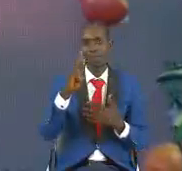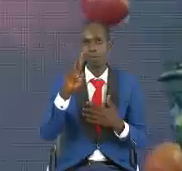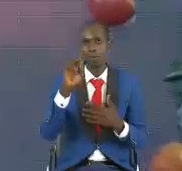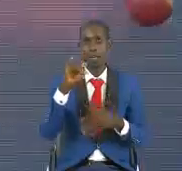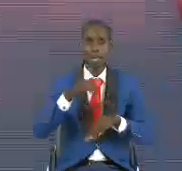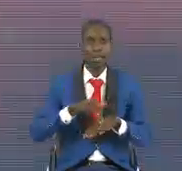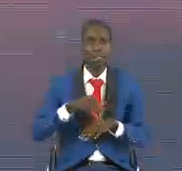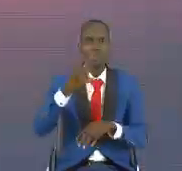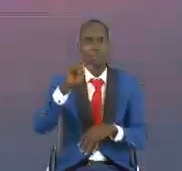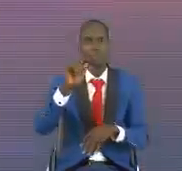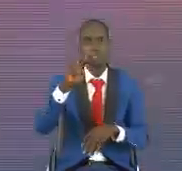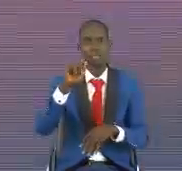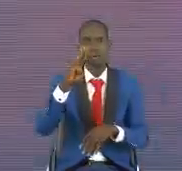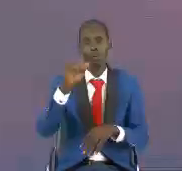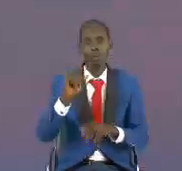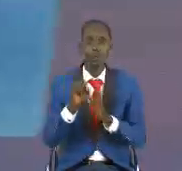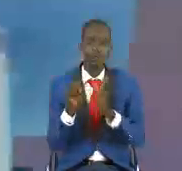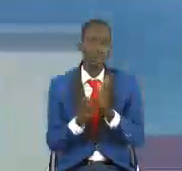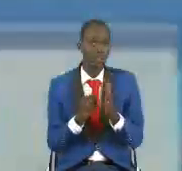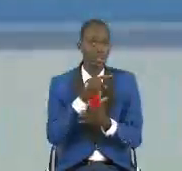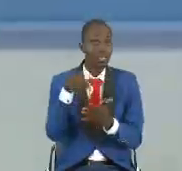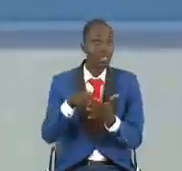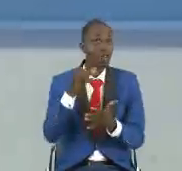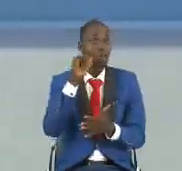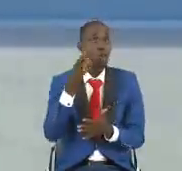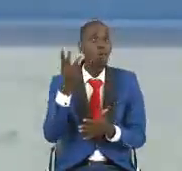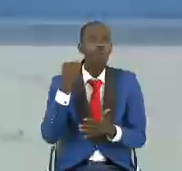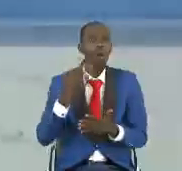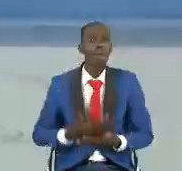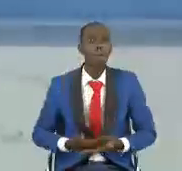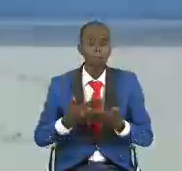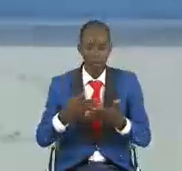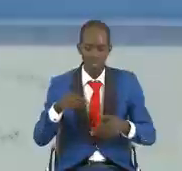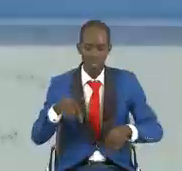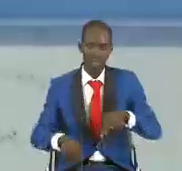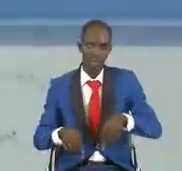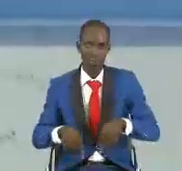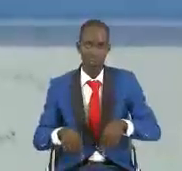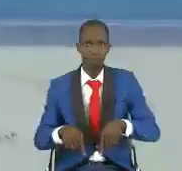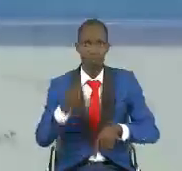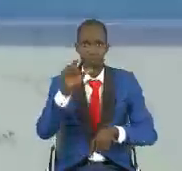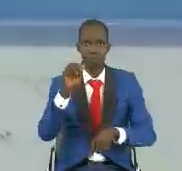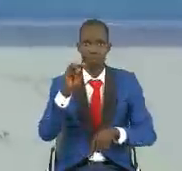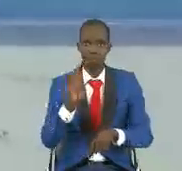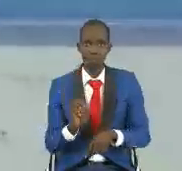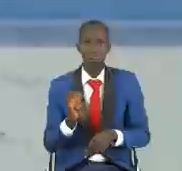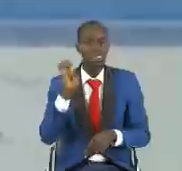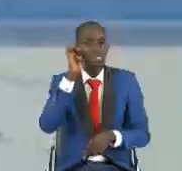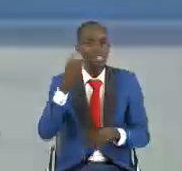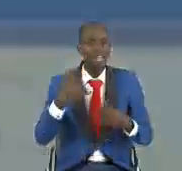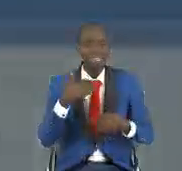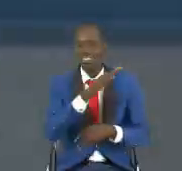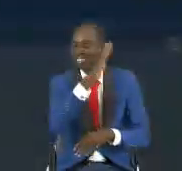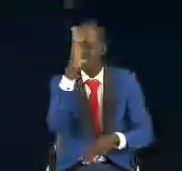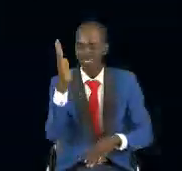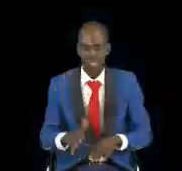This woman was born lame. She had never taken a step